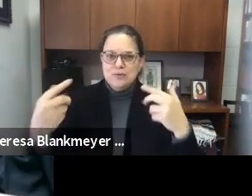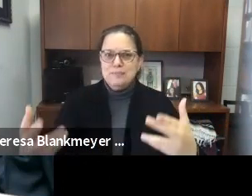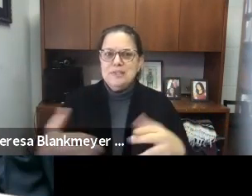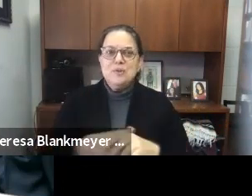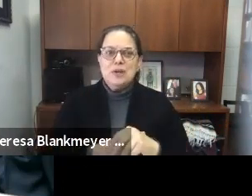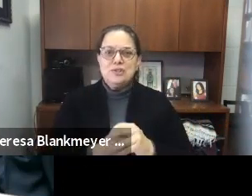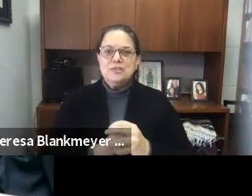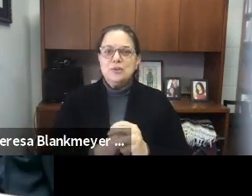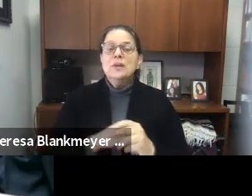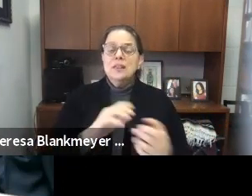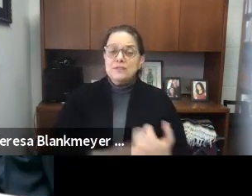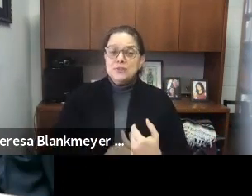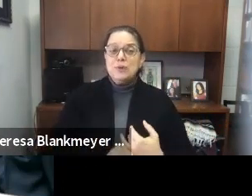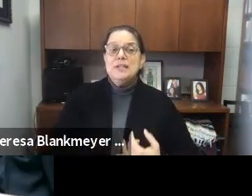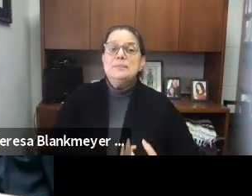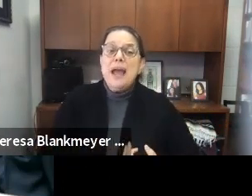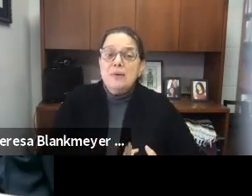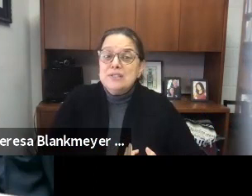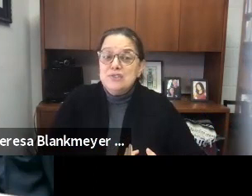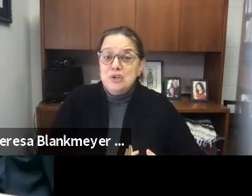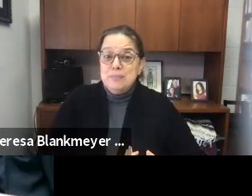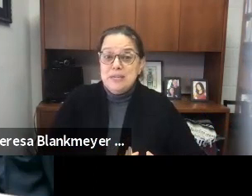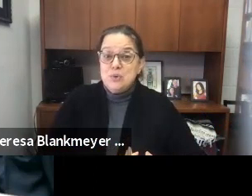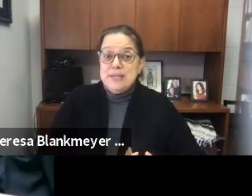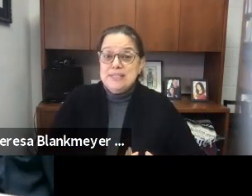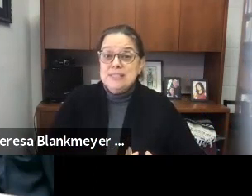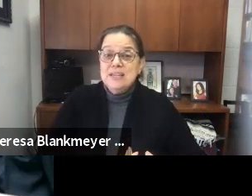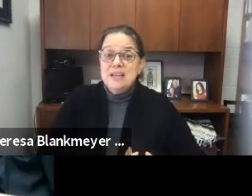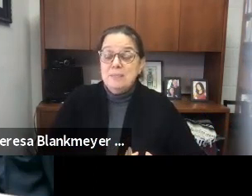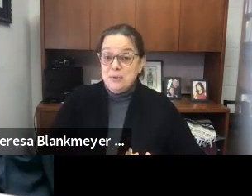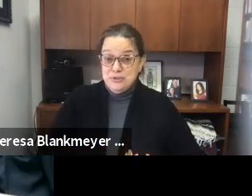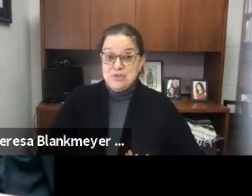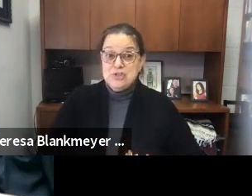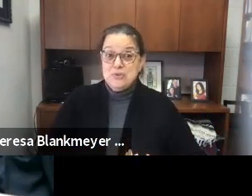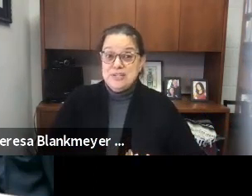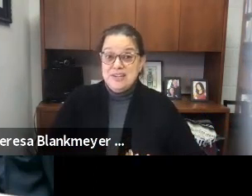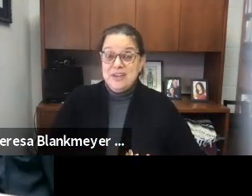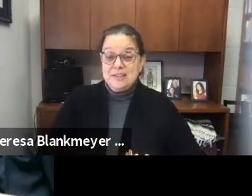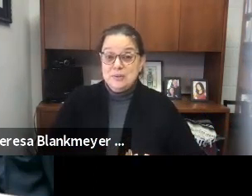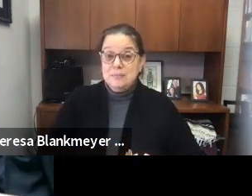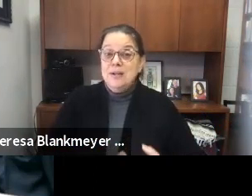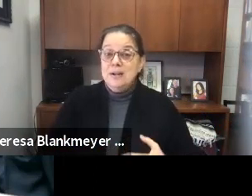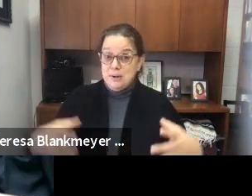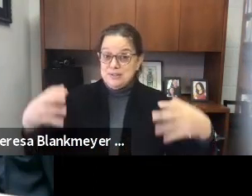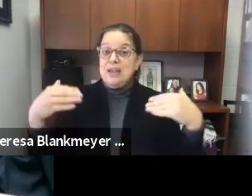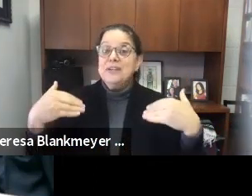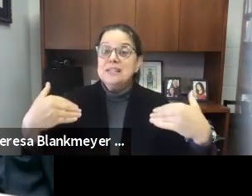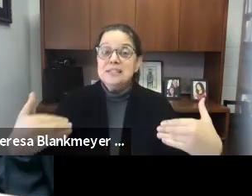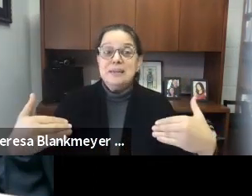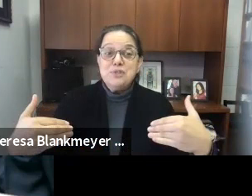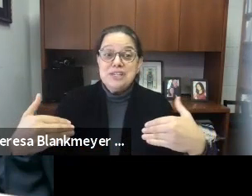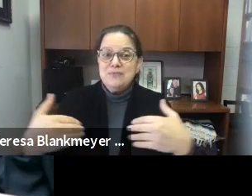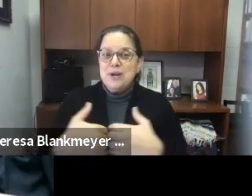thinking over some of these questions. So the first one is parents don't make choices about their children in a vacuum. Parents have